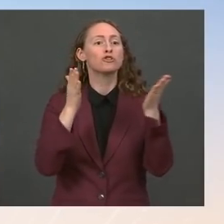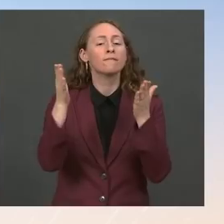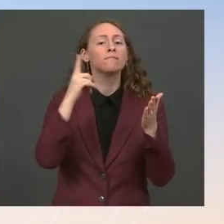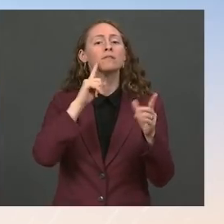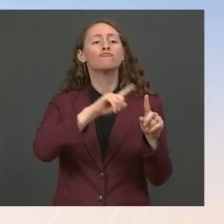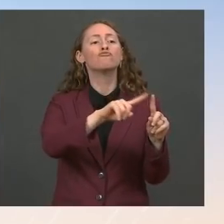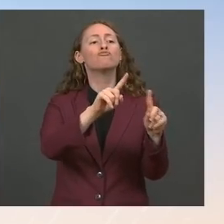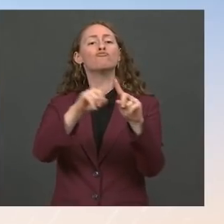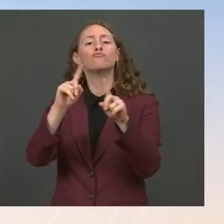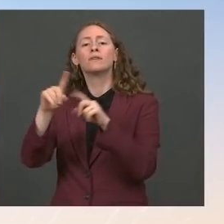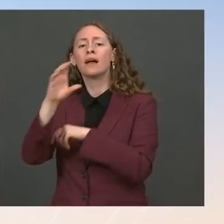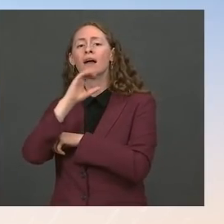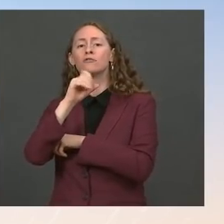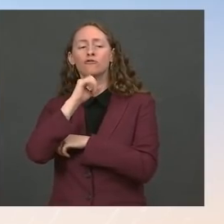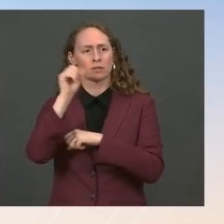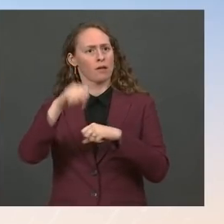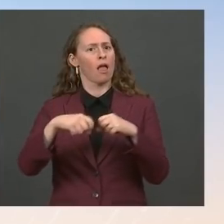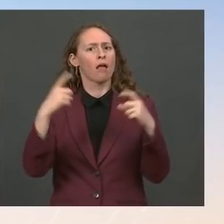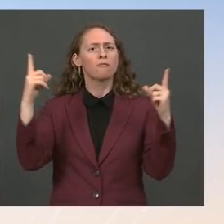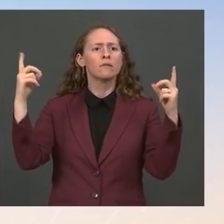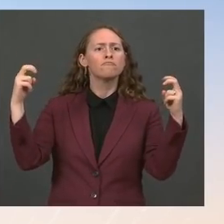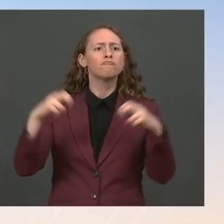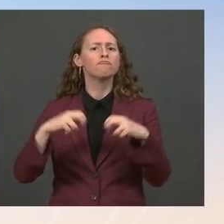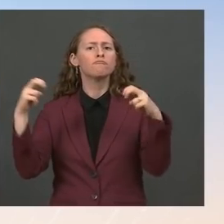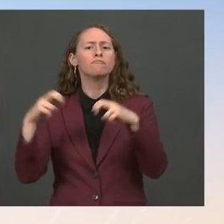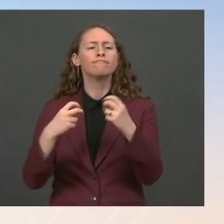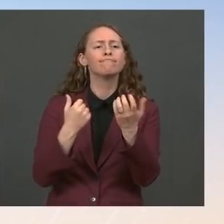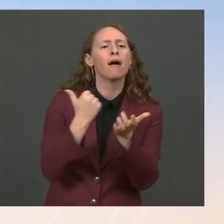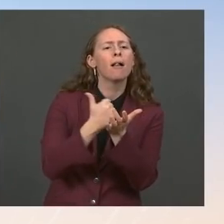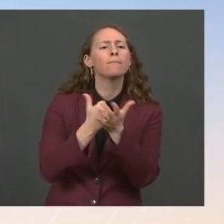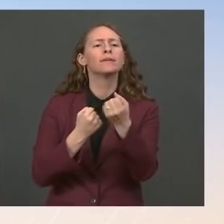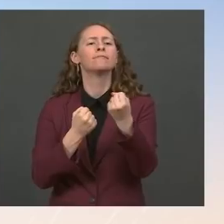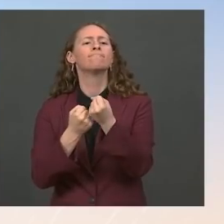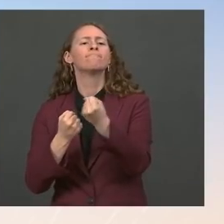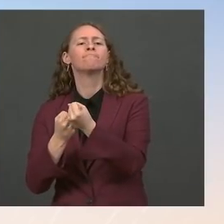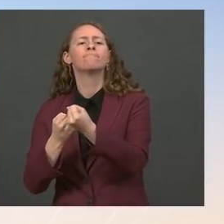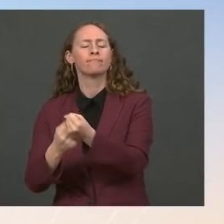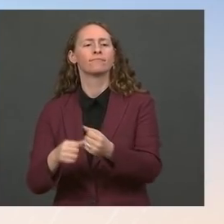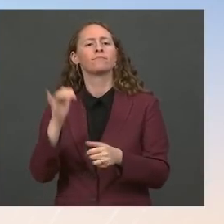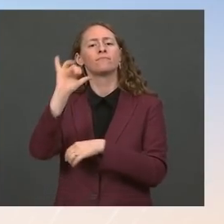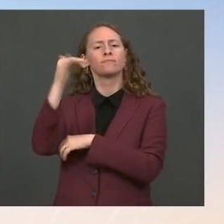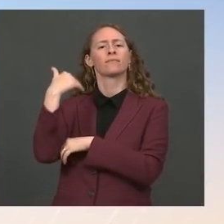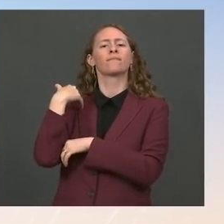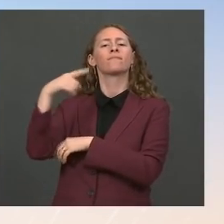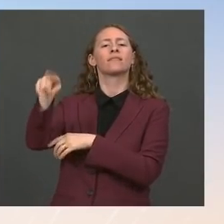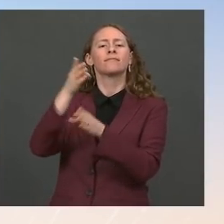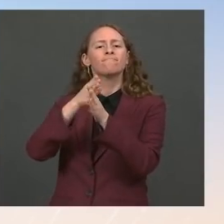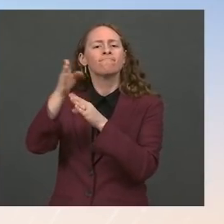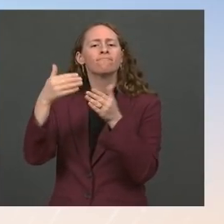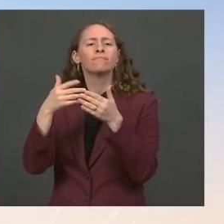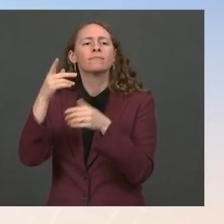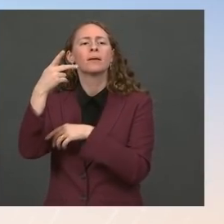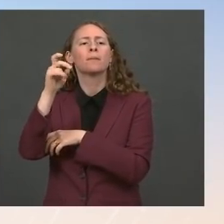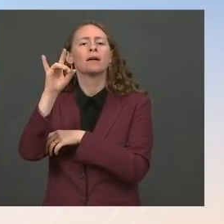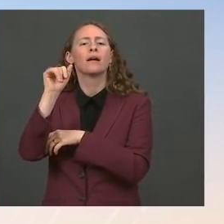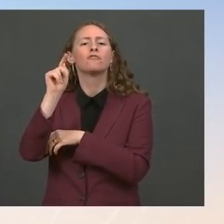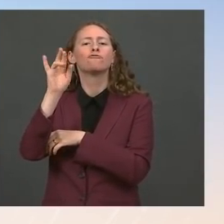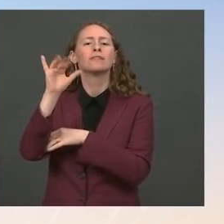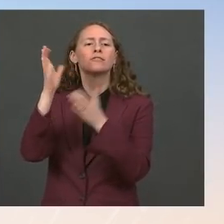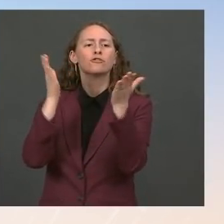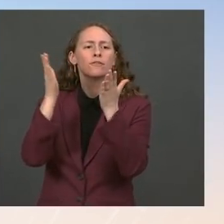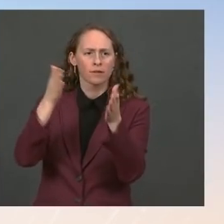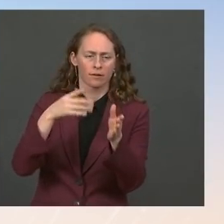This includes efforts like the Pediatric Mental Health Care Access Program and expanding certified community behavioral health